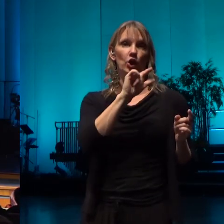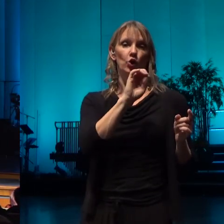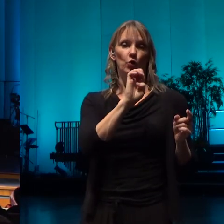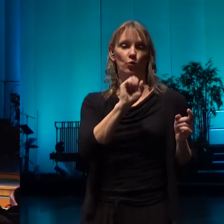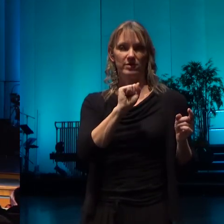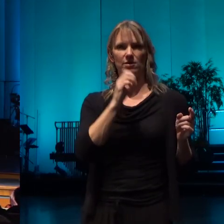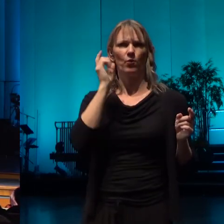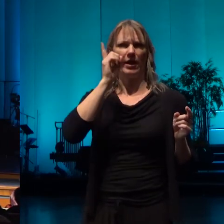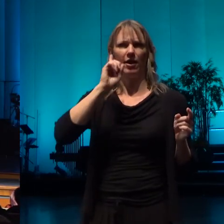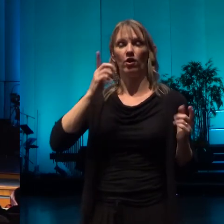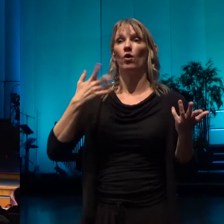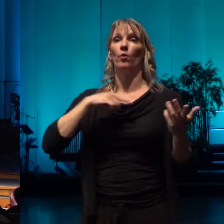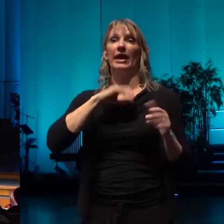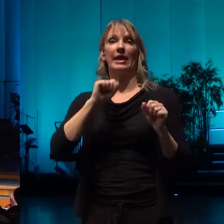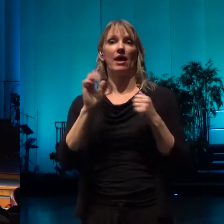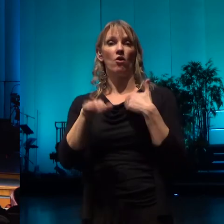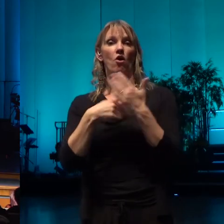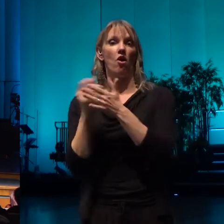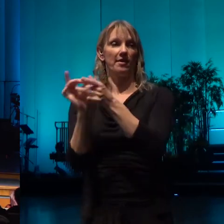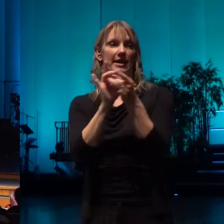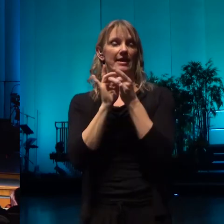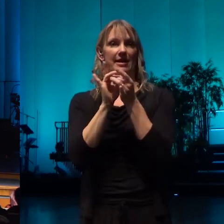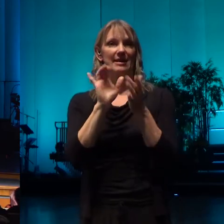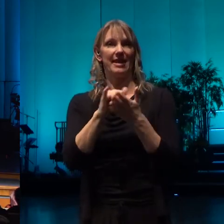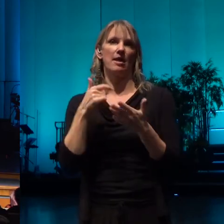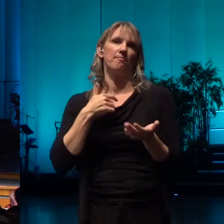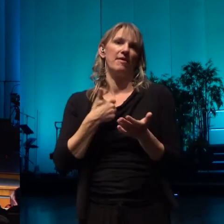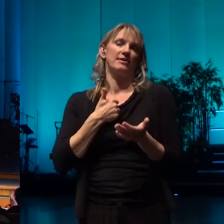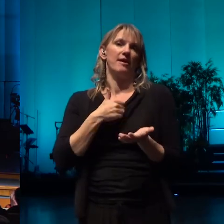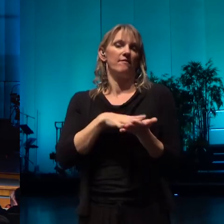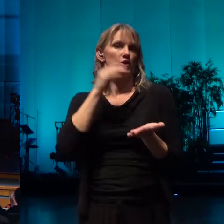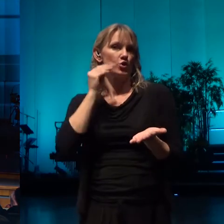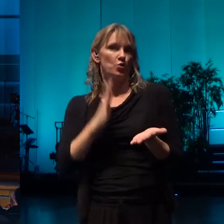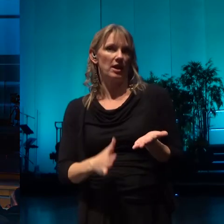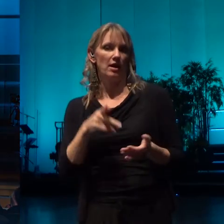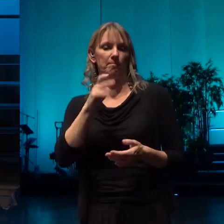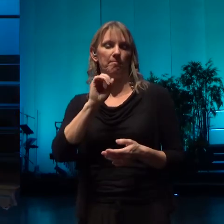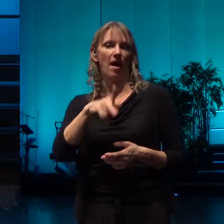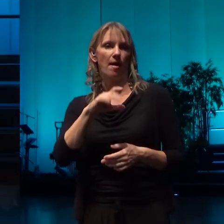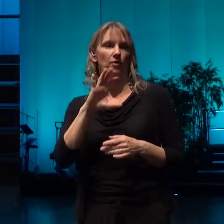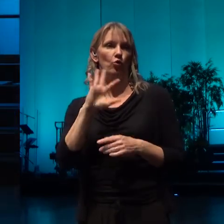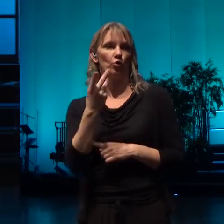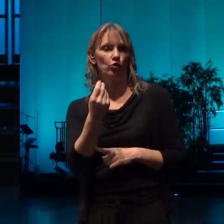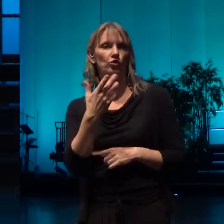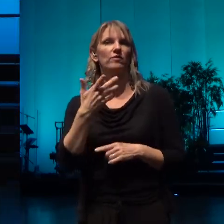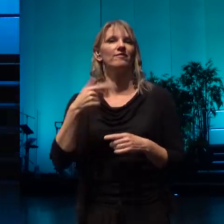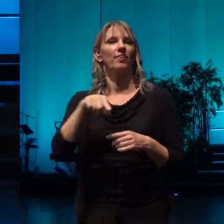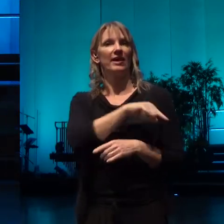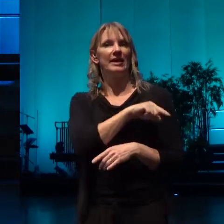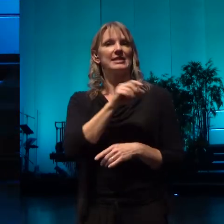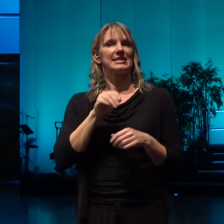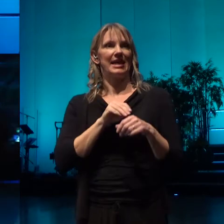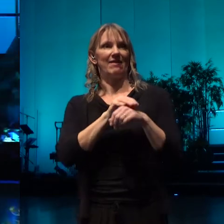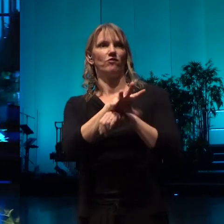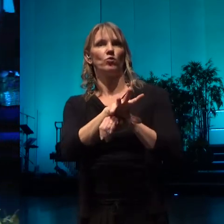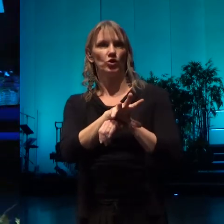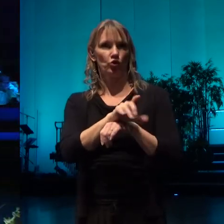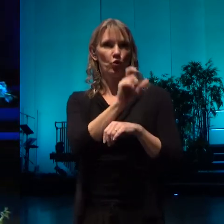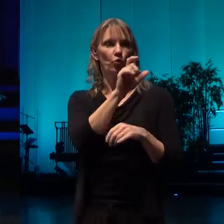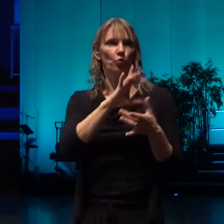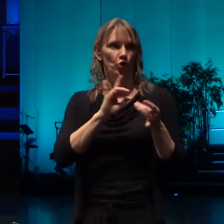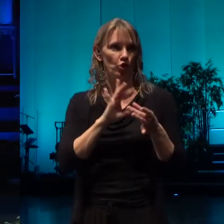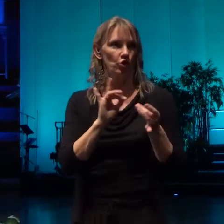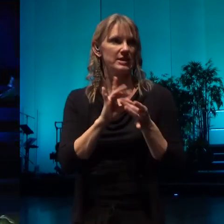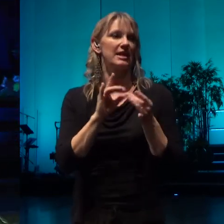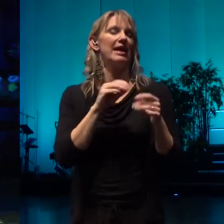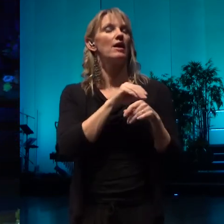all connect in that. And I'm a student of pop culture, as you know, and these were very influential words. They were very